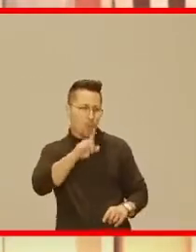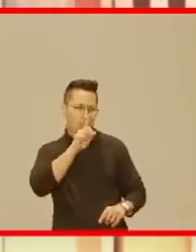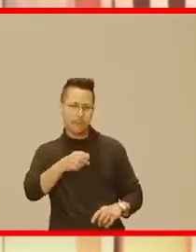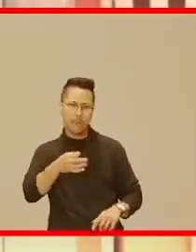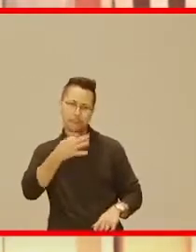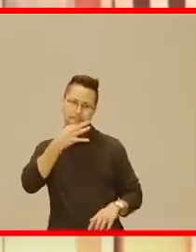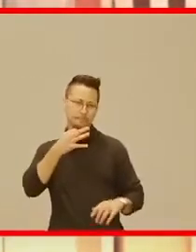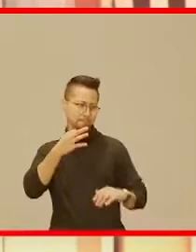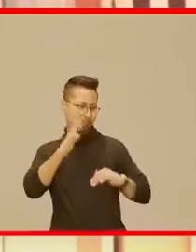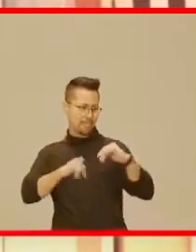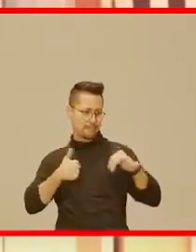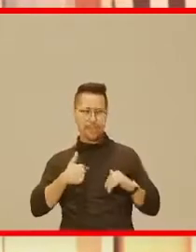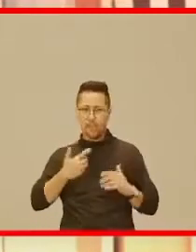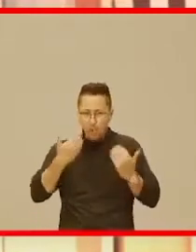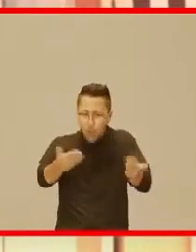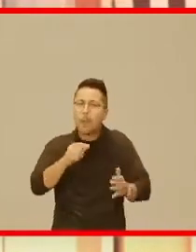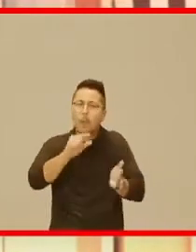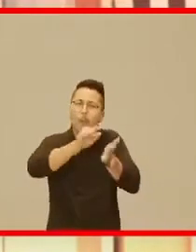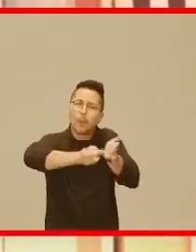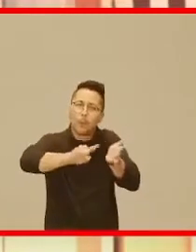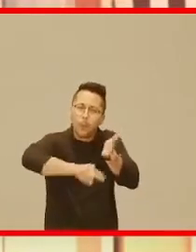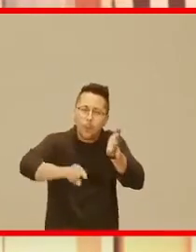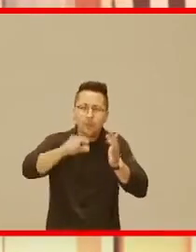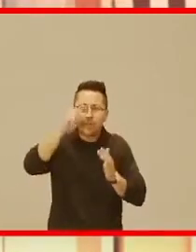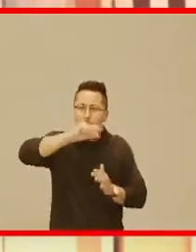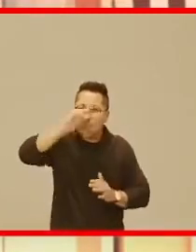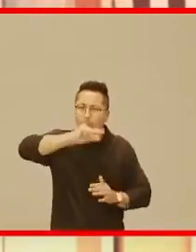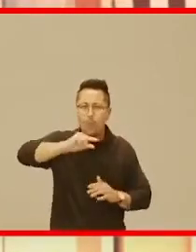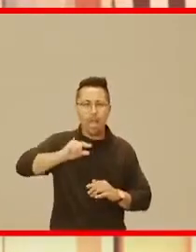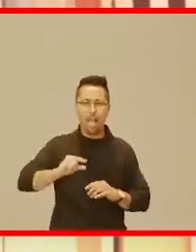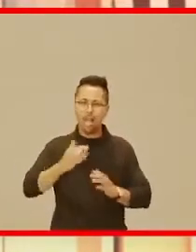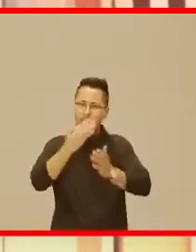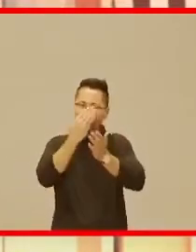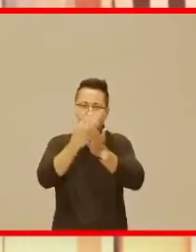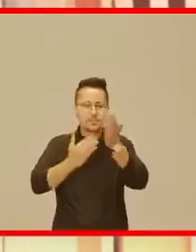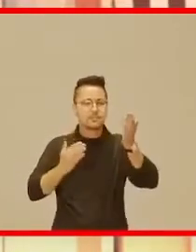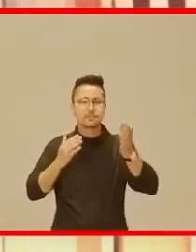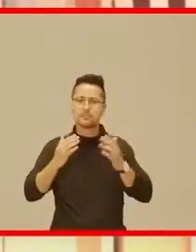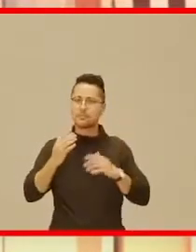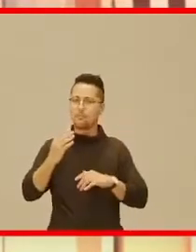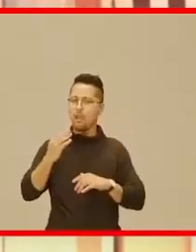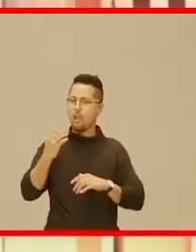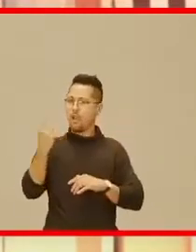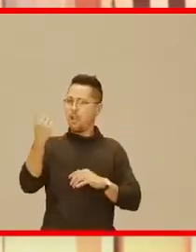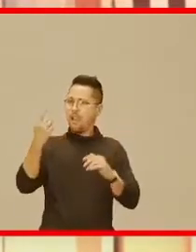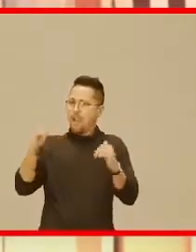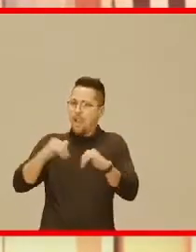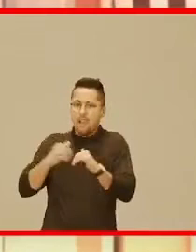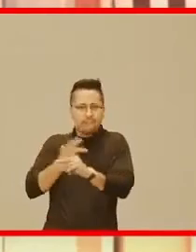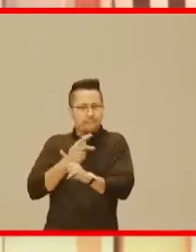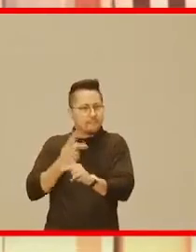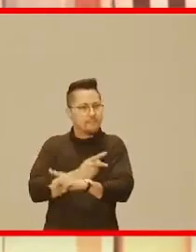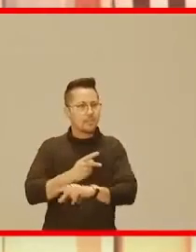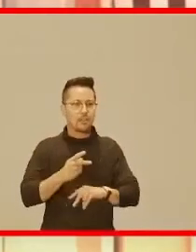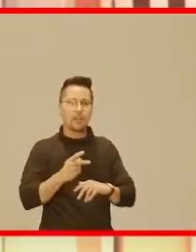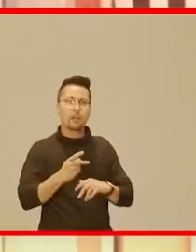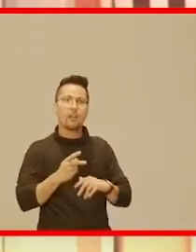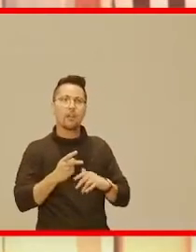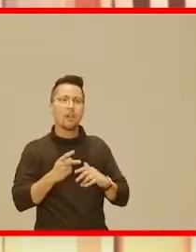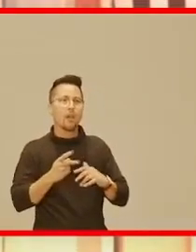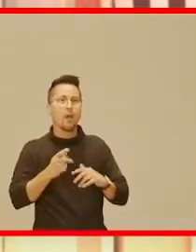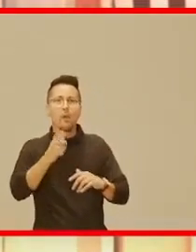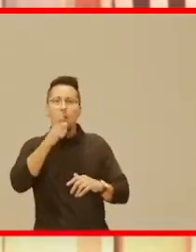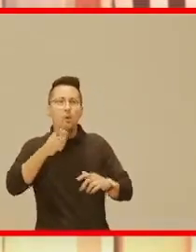are. Google it. Google at some level some of the issue and just try to figure out, what is the jurisdiction of that